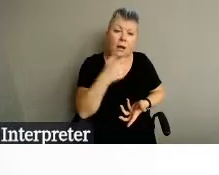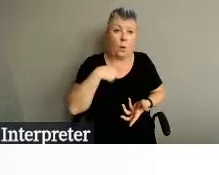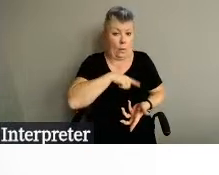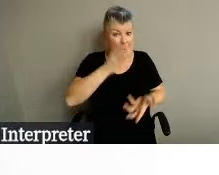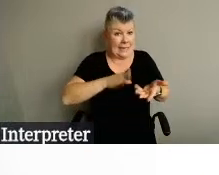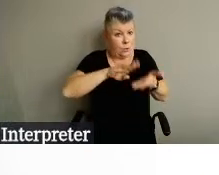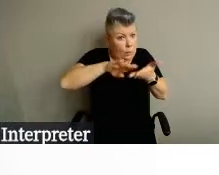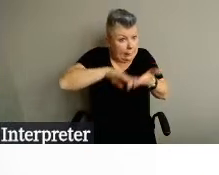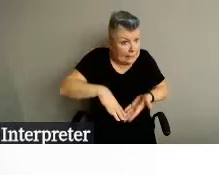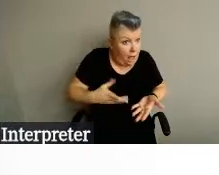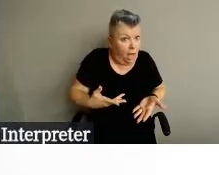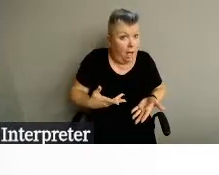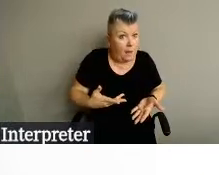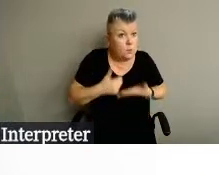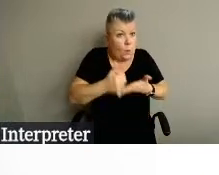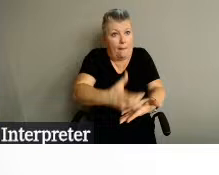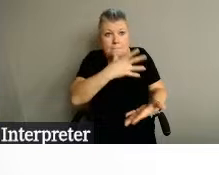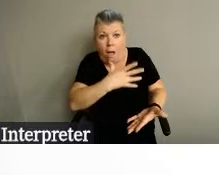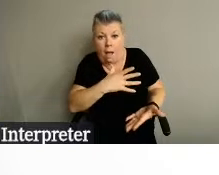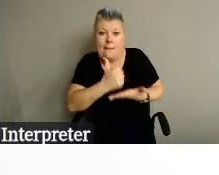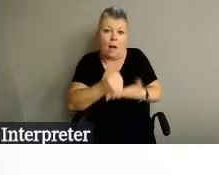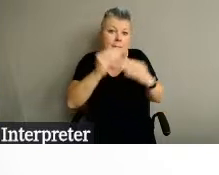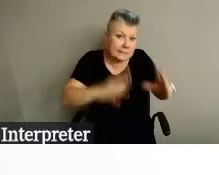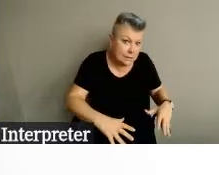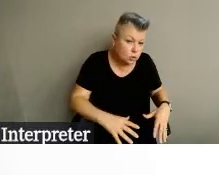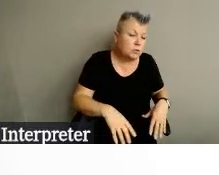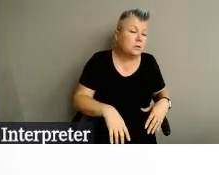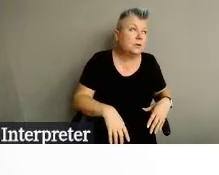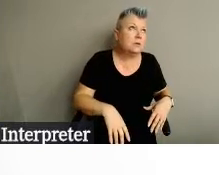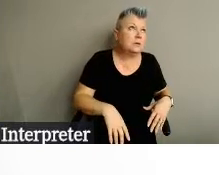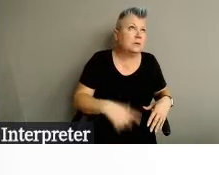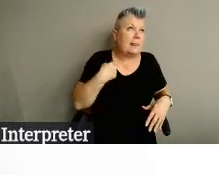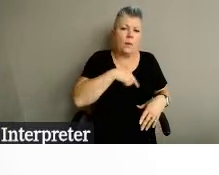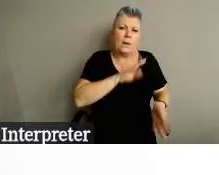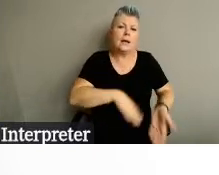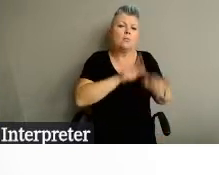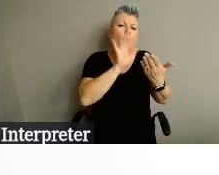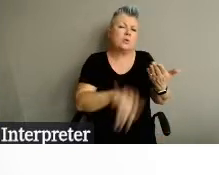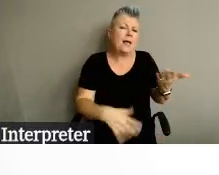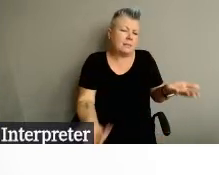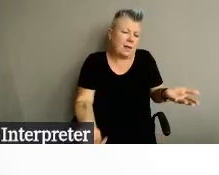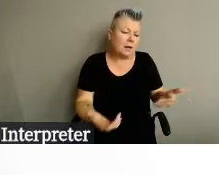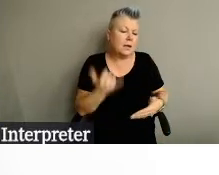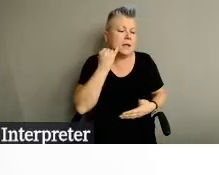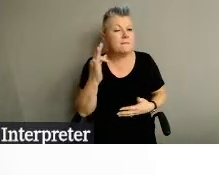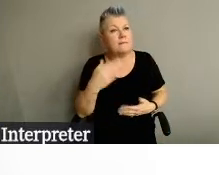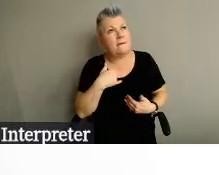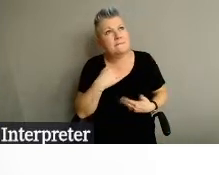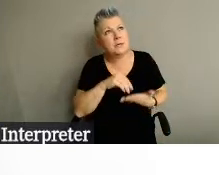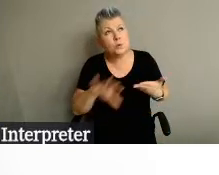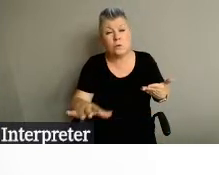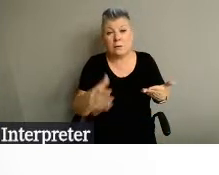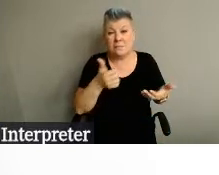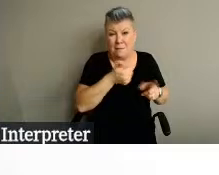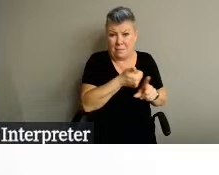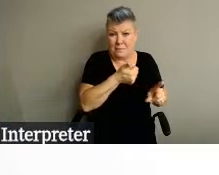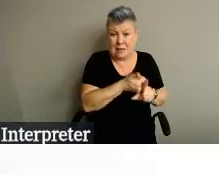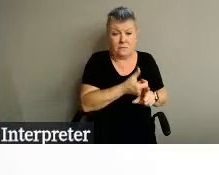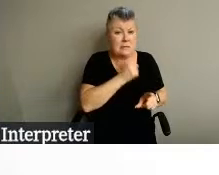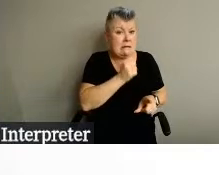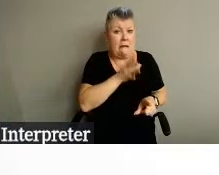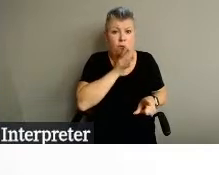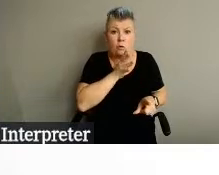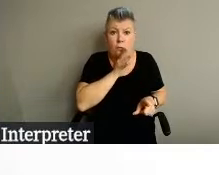teacher. So we would be able to go into it from that perspective. If we have a student who is possibly nonverbal and they aren't able to make